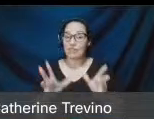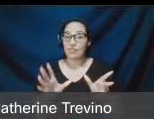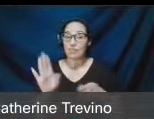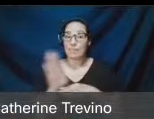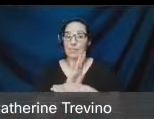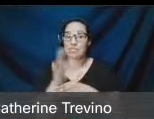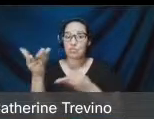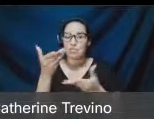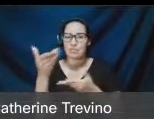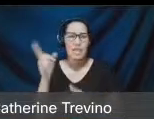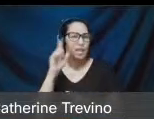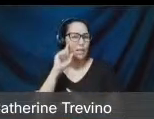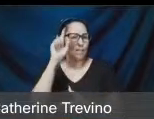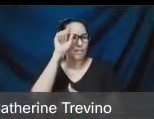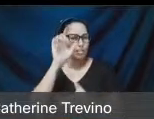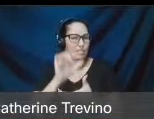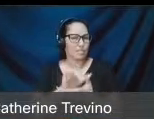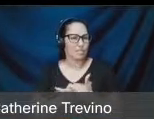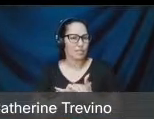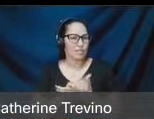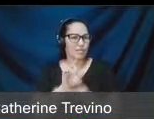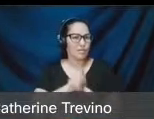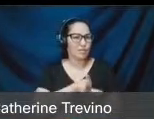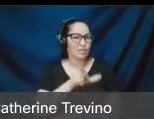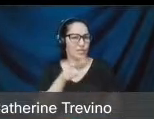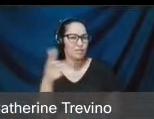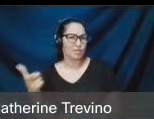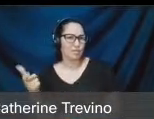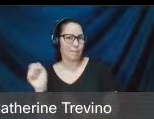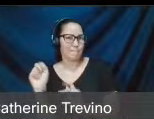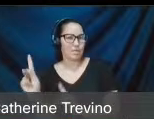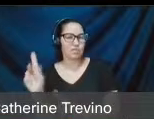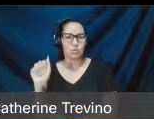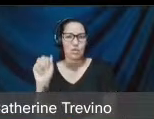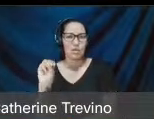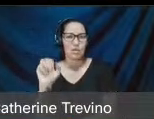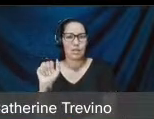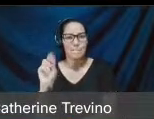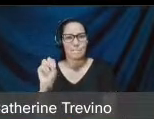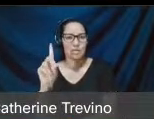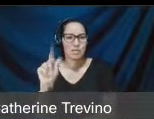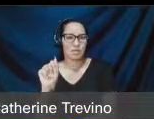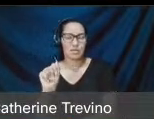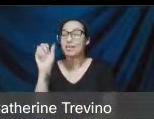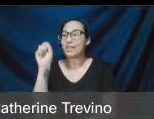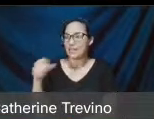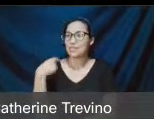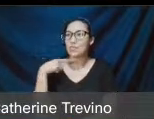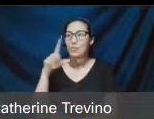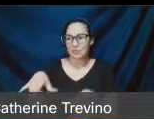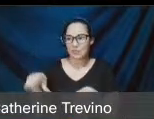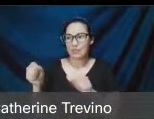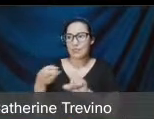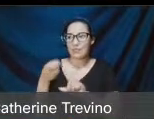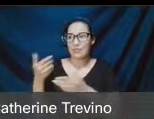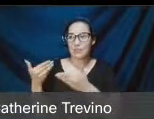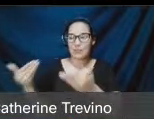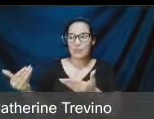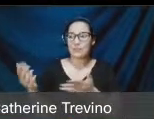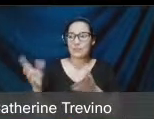I believe I'll turn it back to Amanda. Actually, I'll take it from here. Next slide,